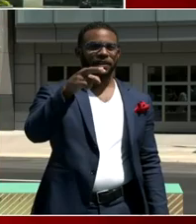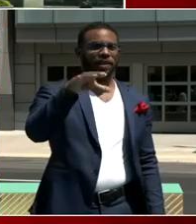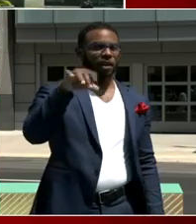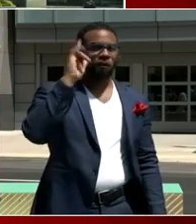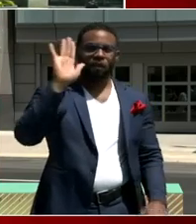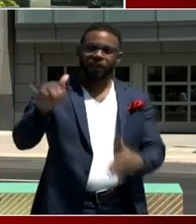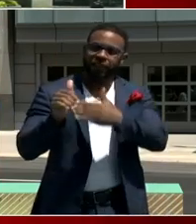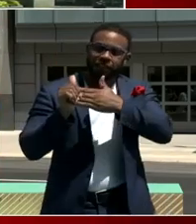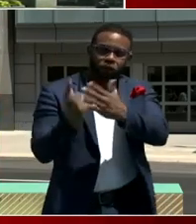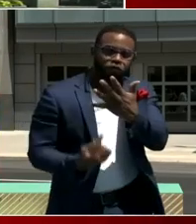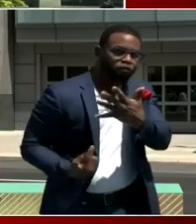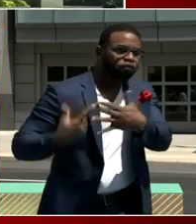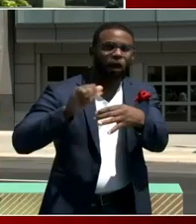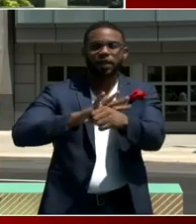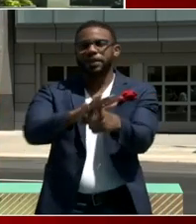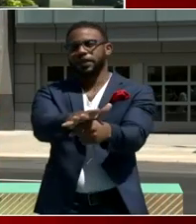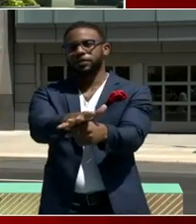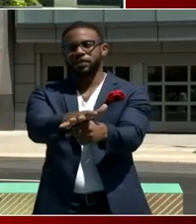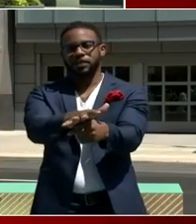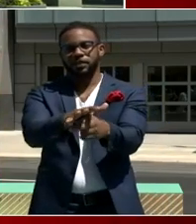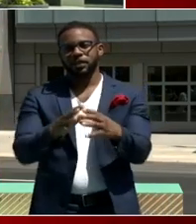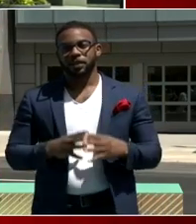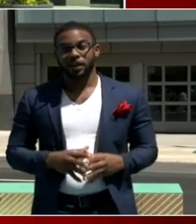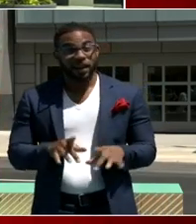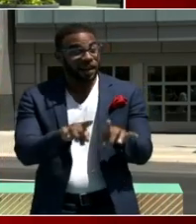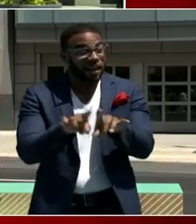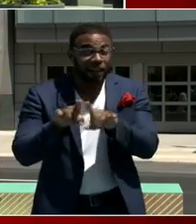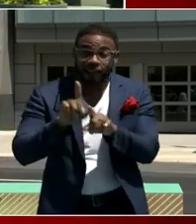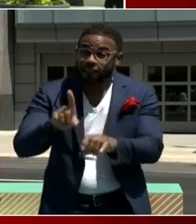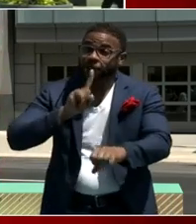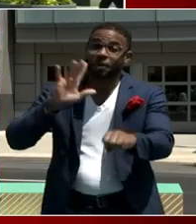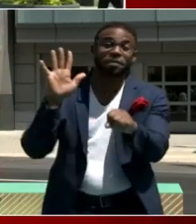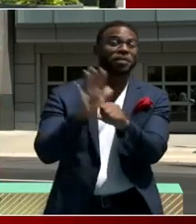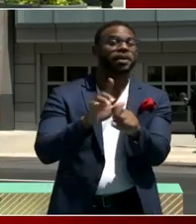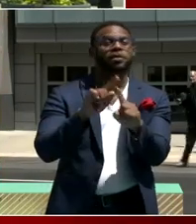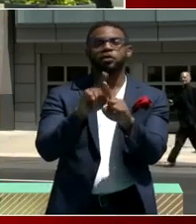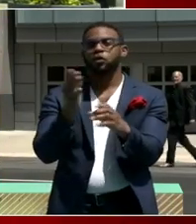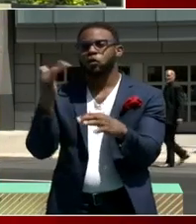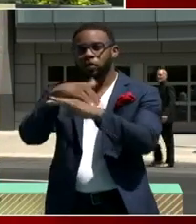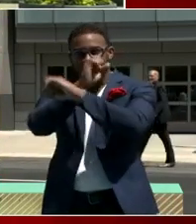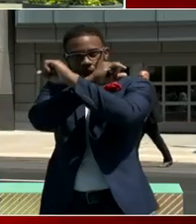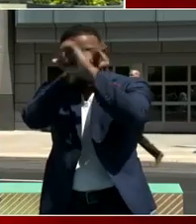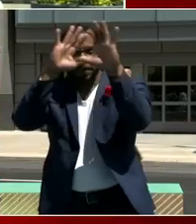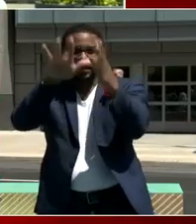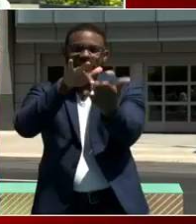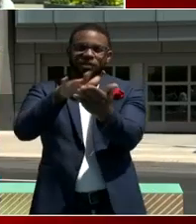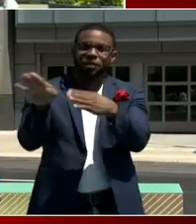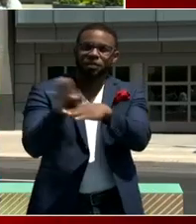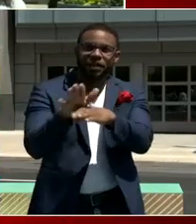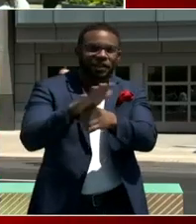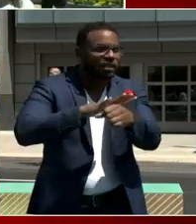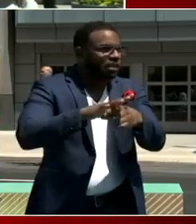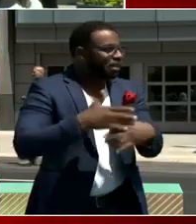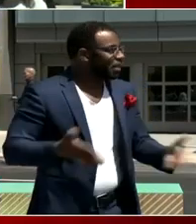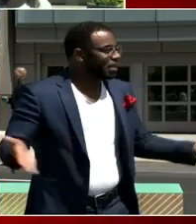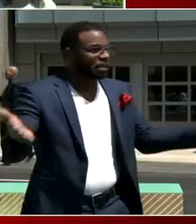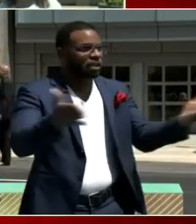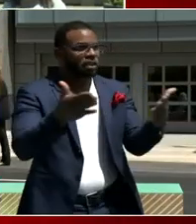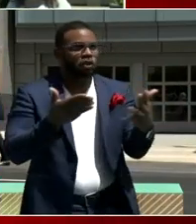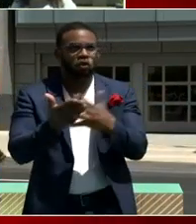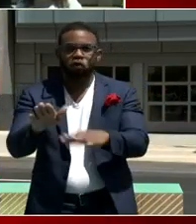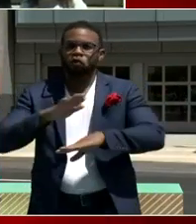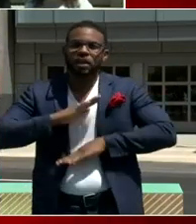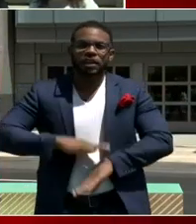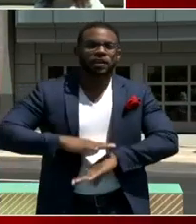their leadership throughout the pandemic and their commitment to a reimagined central business district through